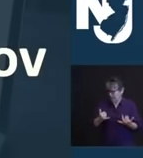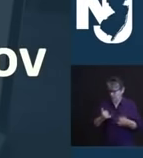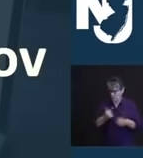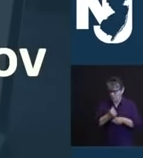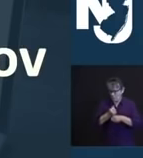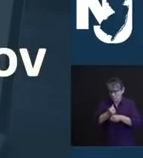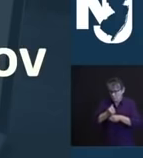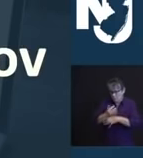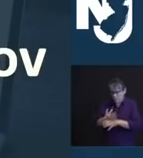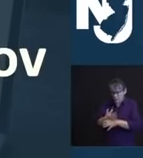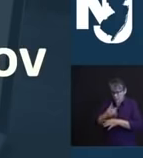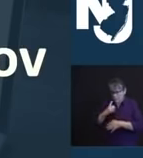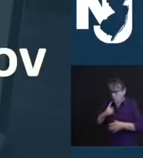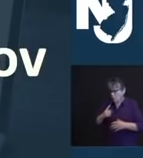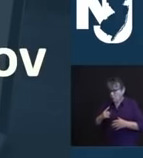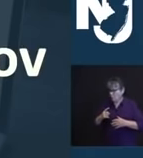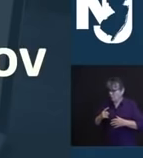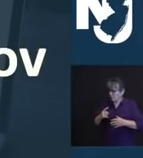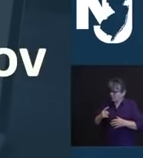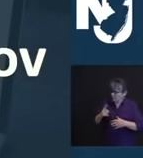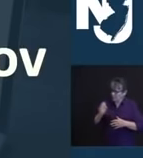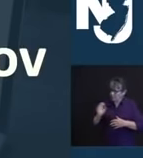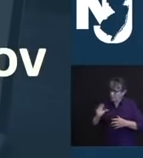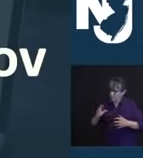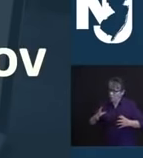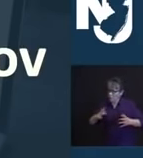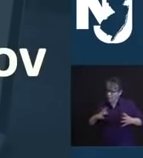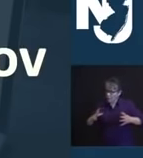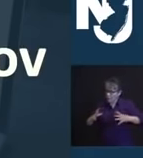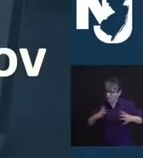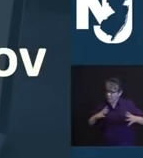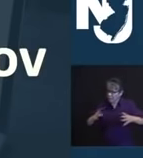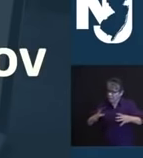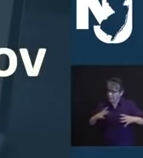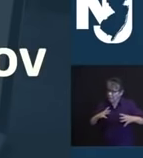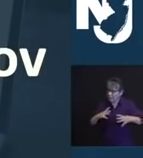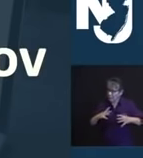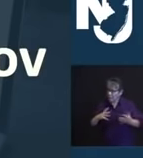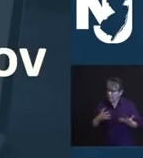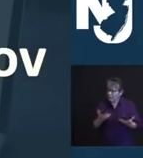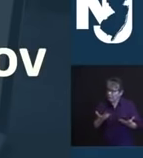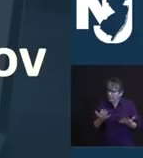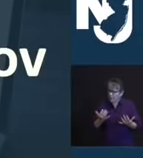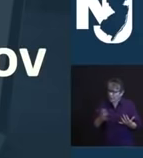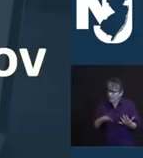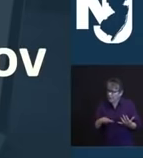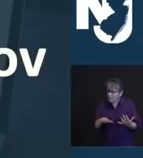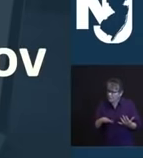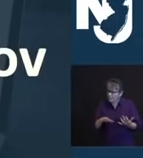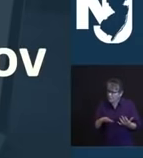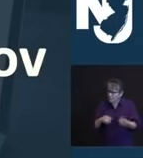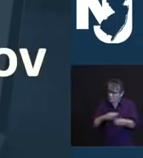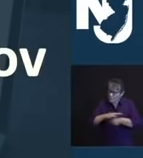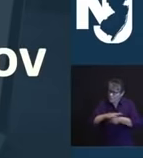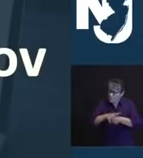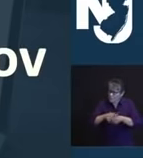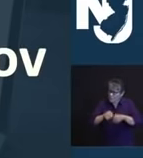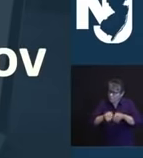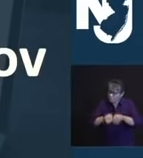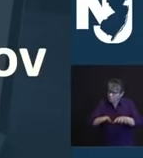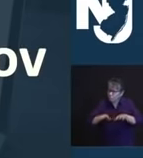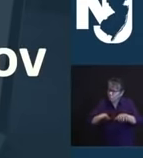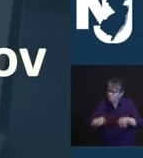virus is back. Let's remember the roughly 17,000 New Jerseyans we have lost, folks like Judge Minetti and Marty and Jerry.